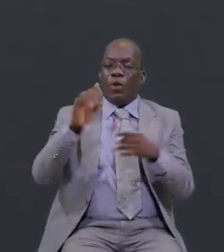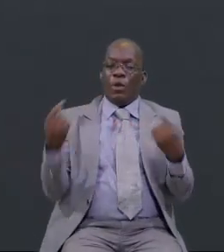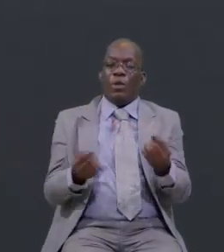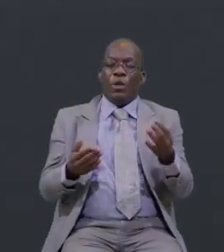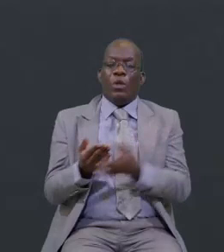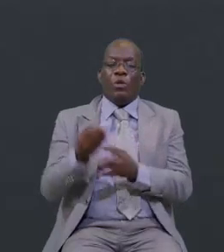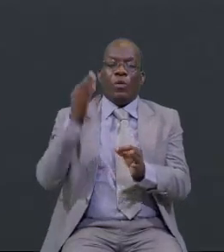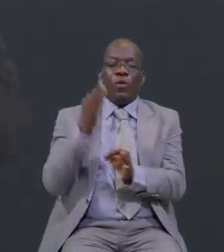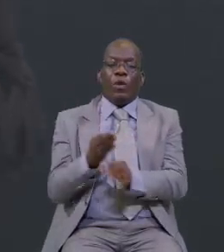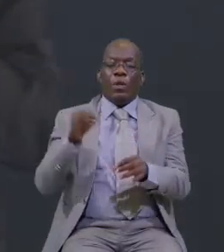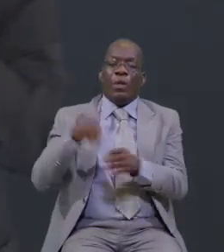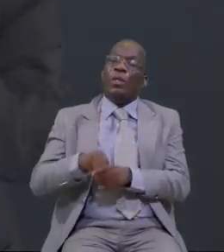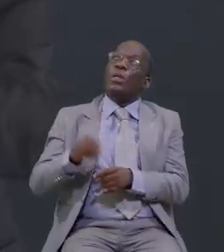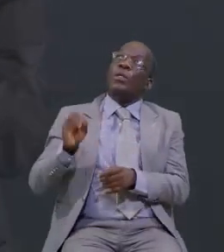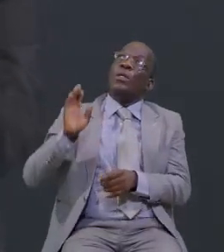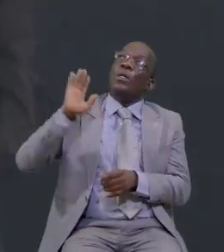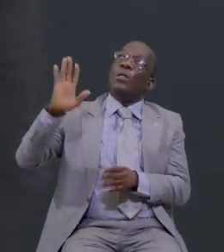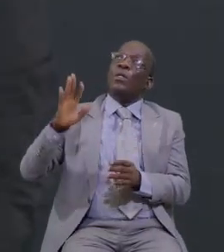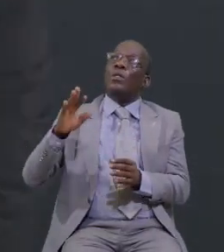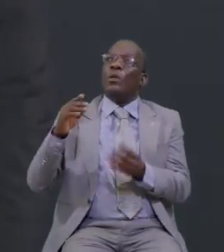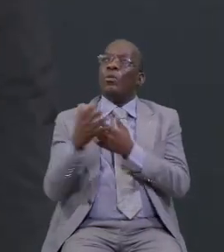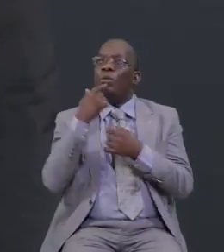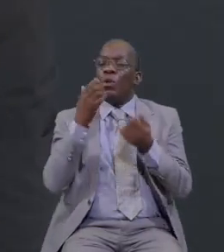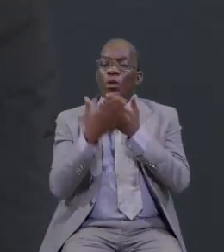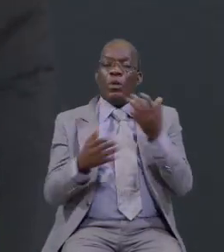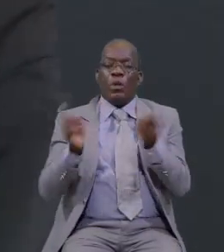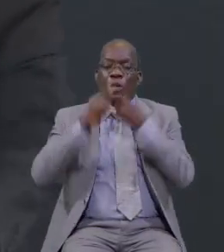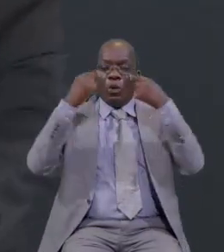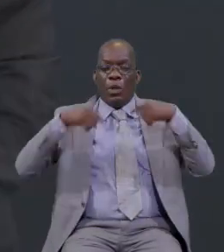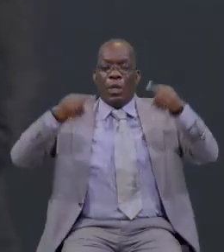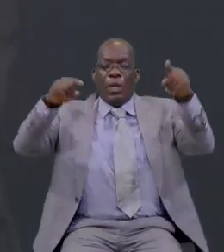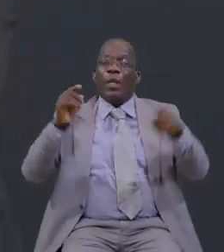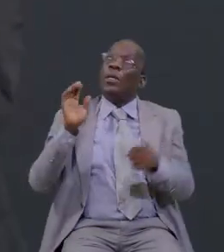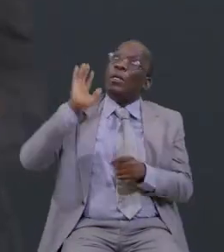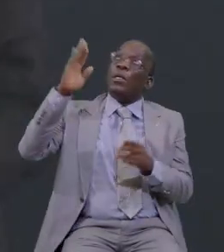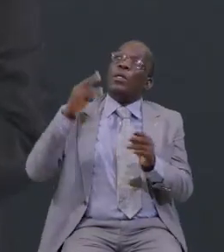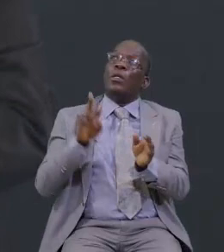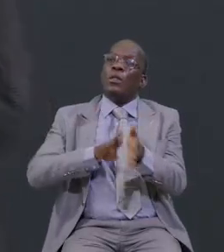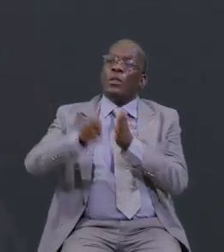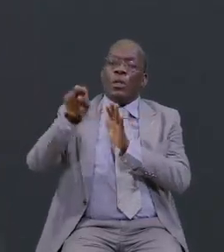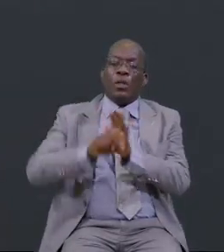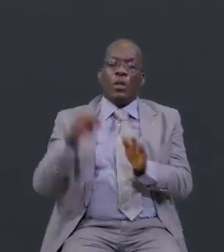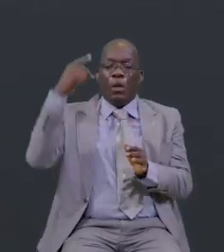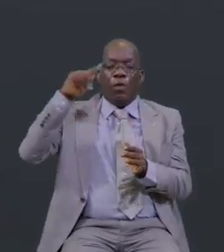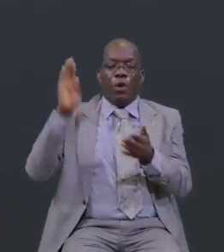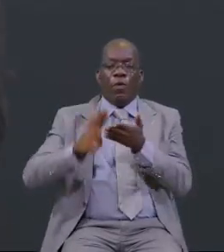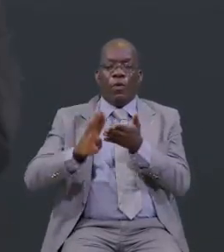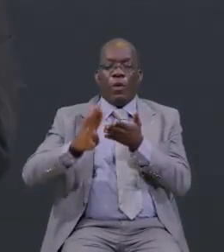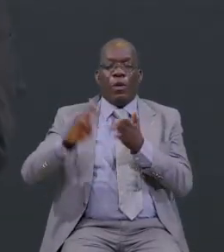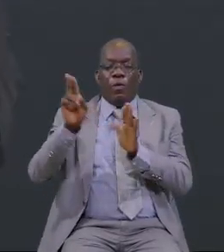to declare his righteousness for the remission of the sins that are passed through